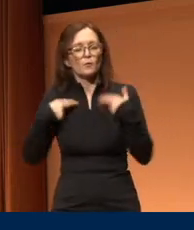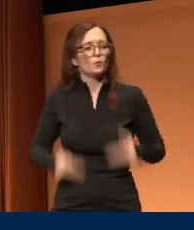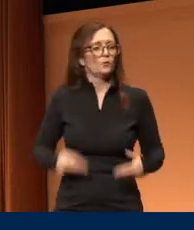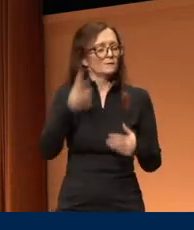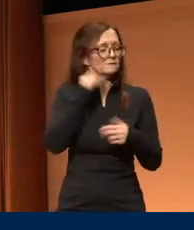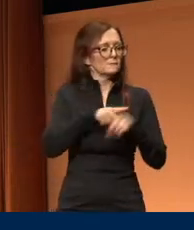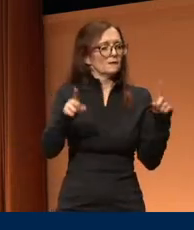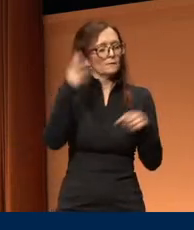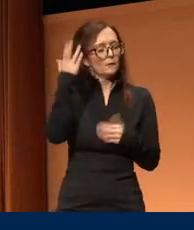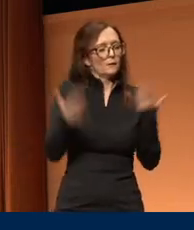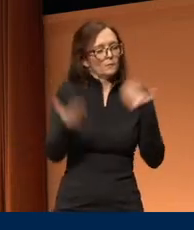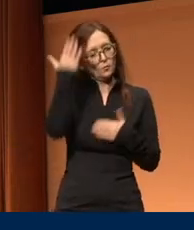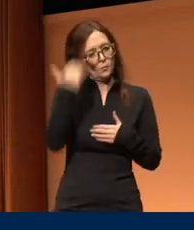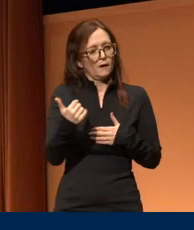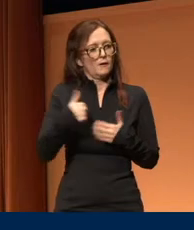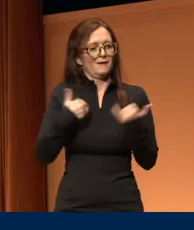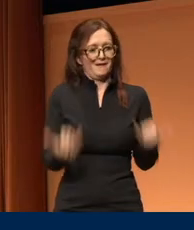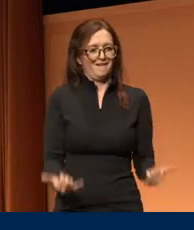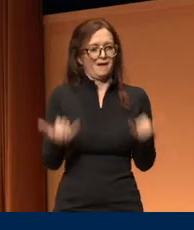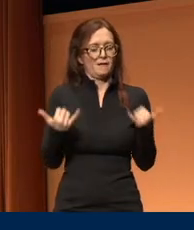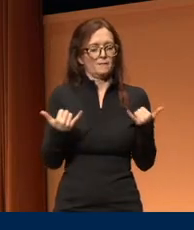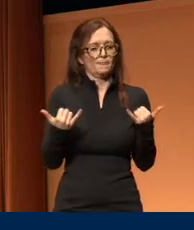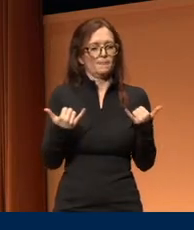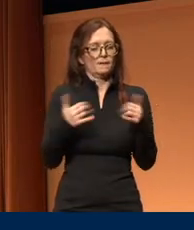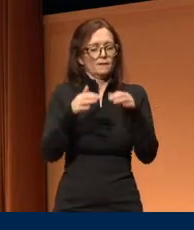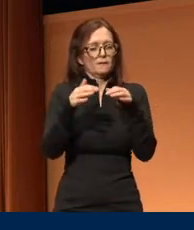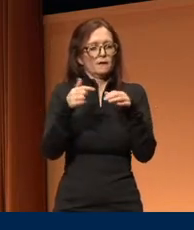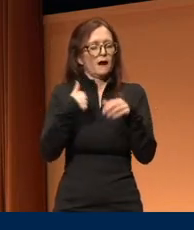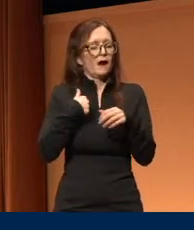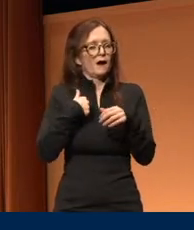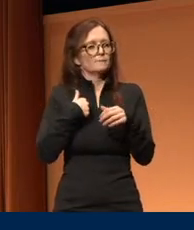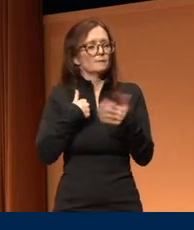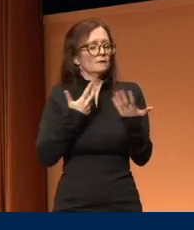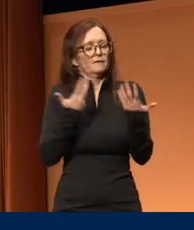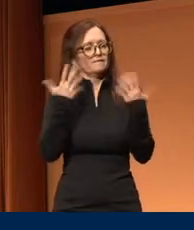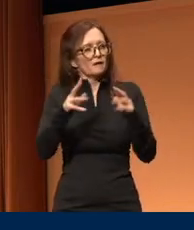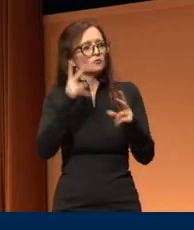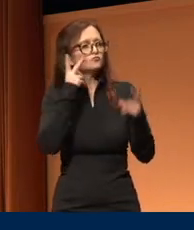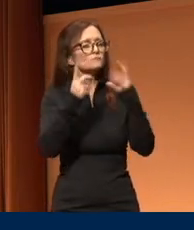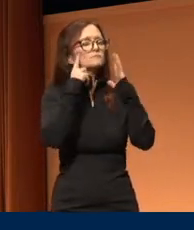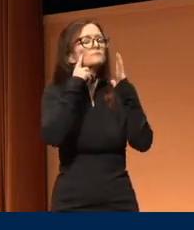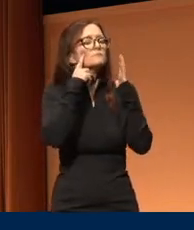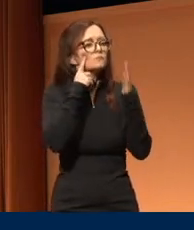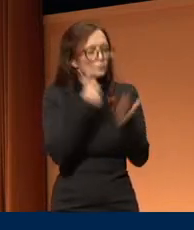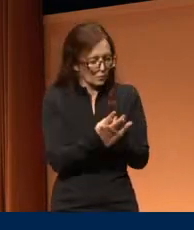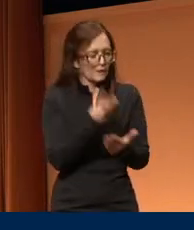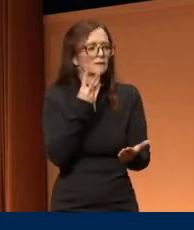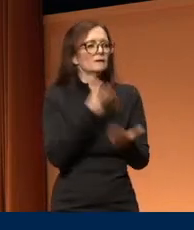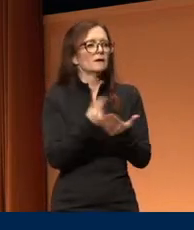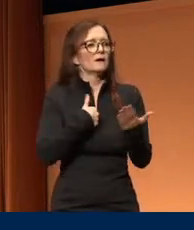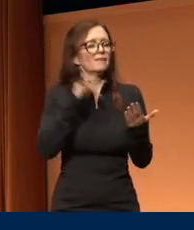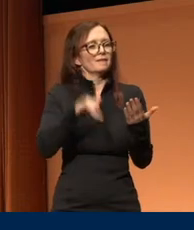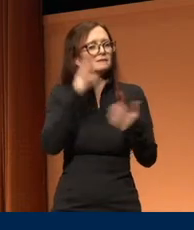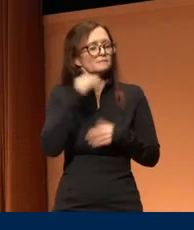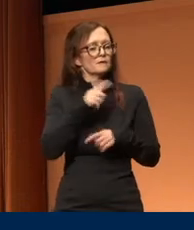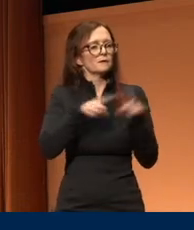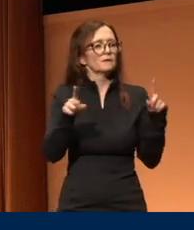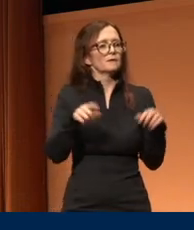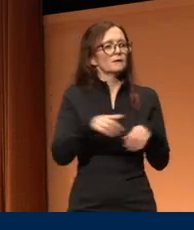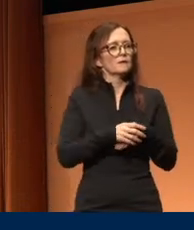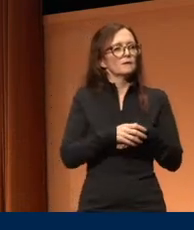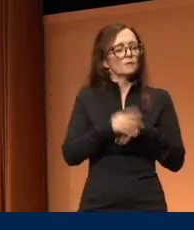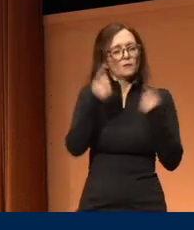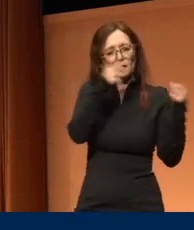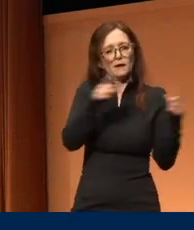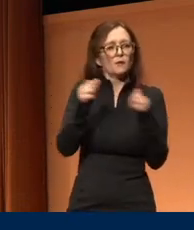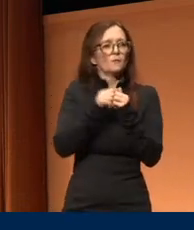that's probably why now, as a direct observer, the warmth and earnestness over the course of the experience surprised me. What